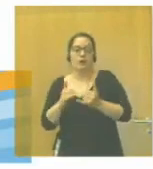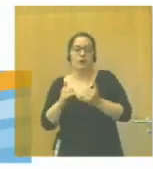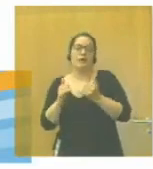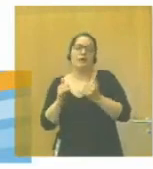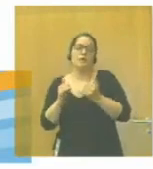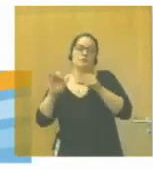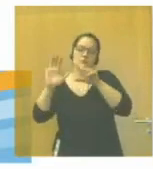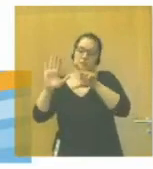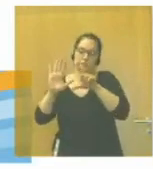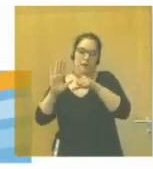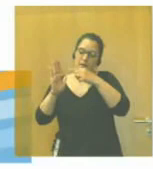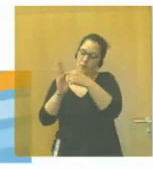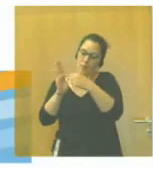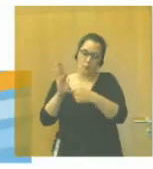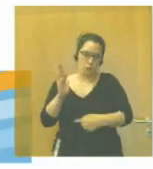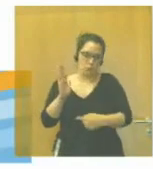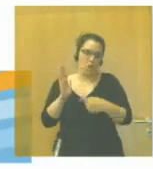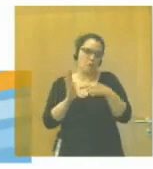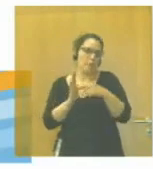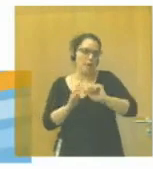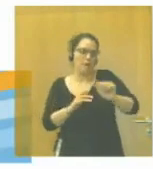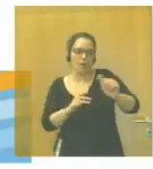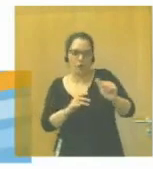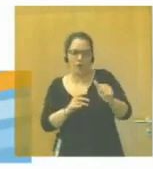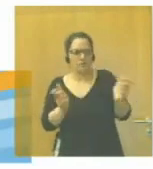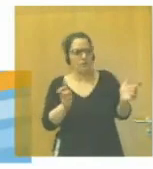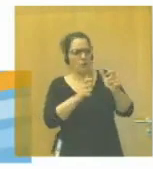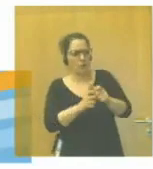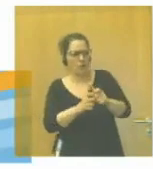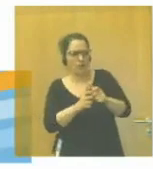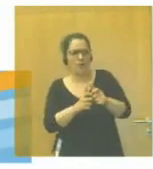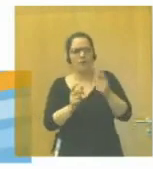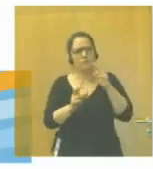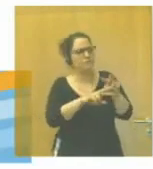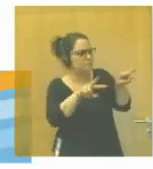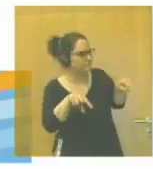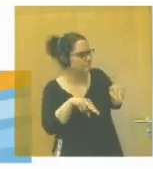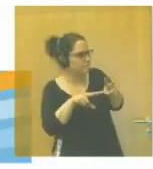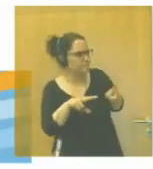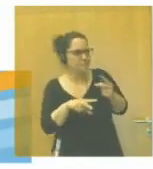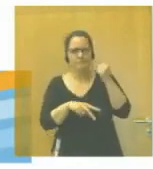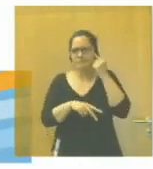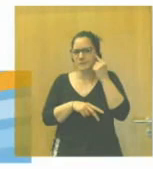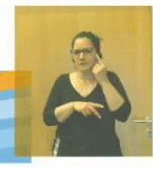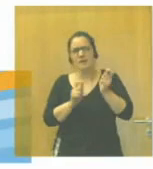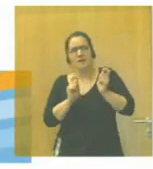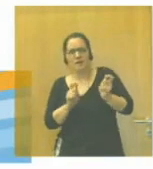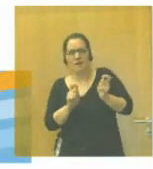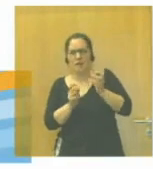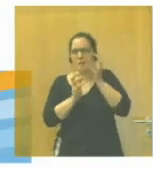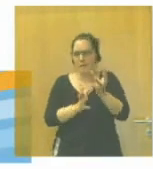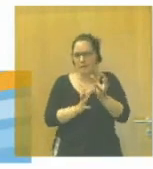helps the community come together and figure out who in our community is taking their lives or hurting